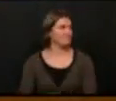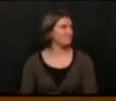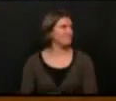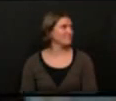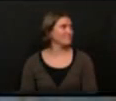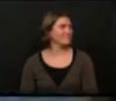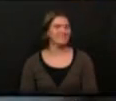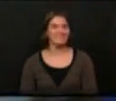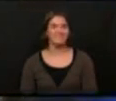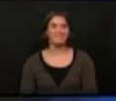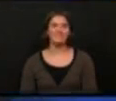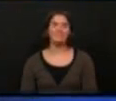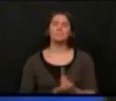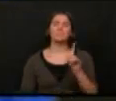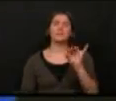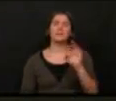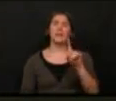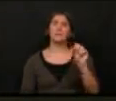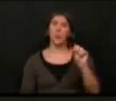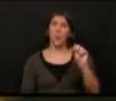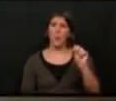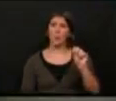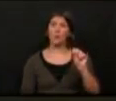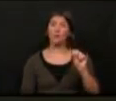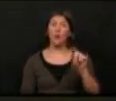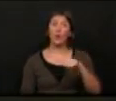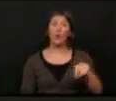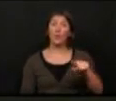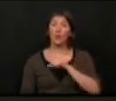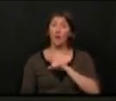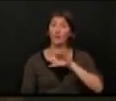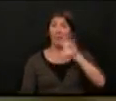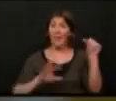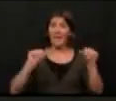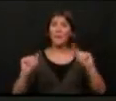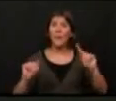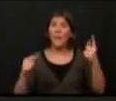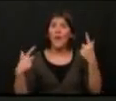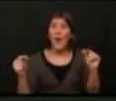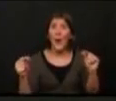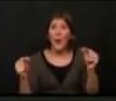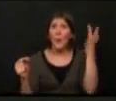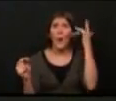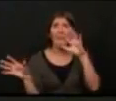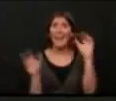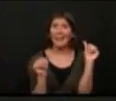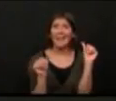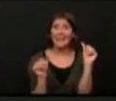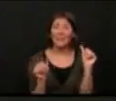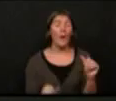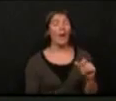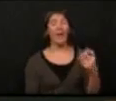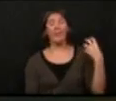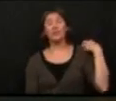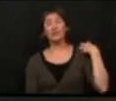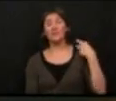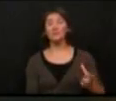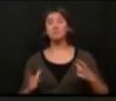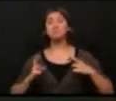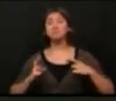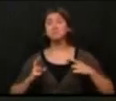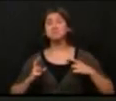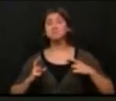much seniority the officers who left had and where they went. Why they went? Well, you had the chief, which was the senior